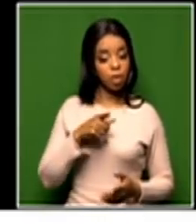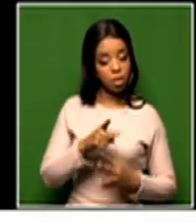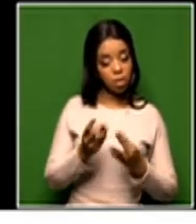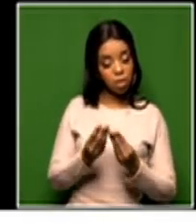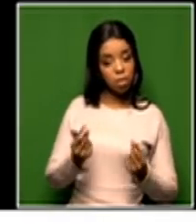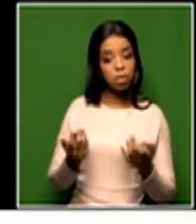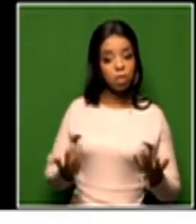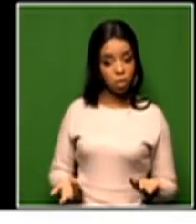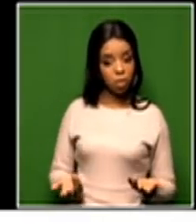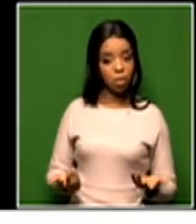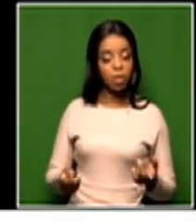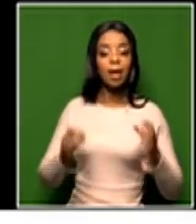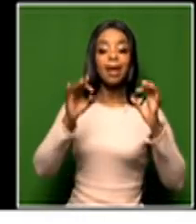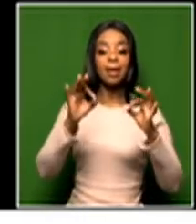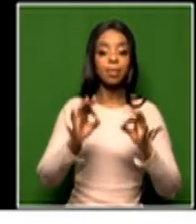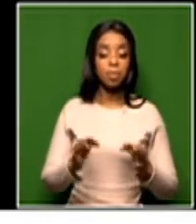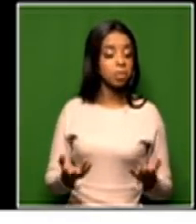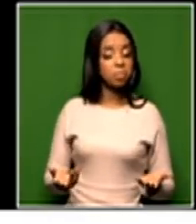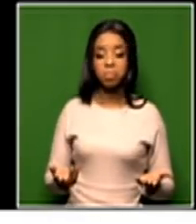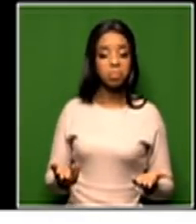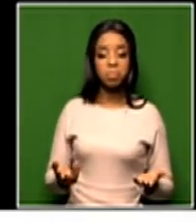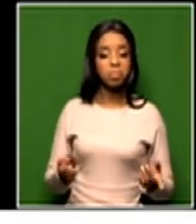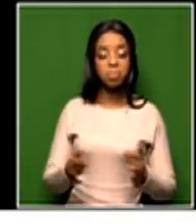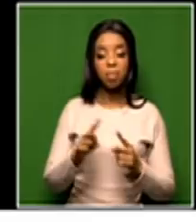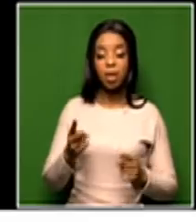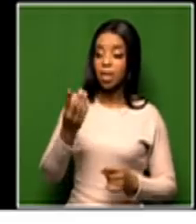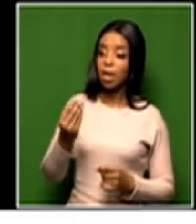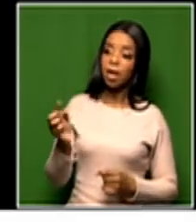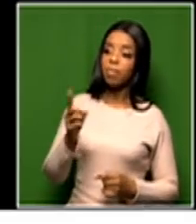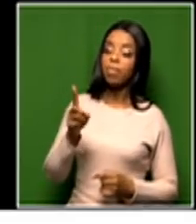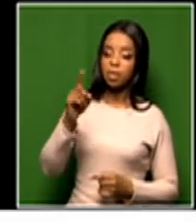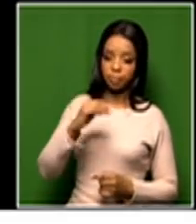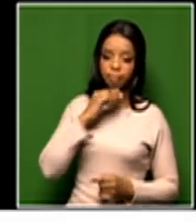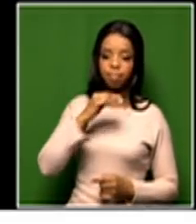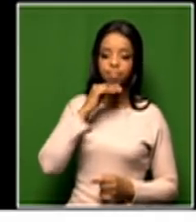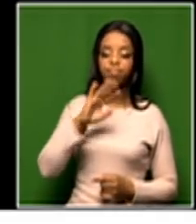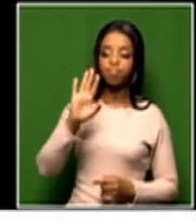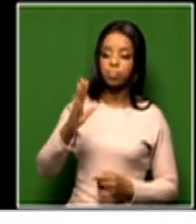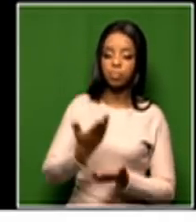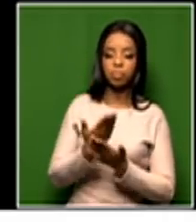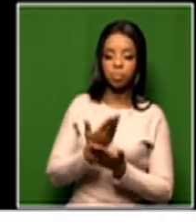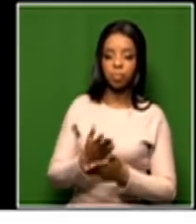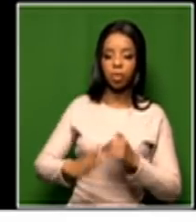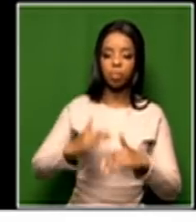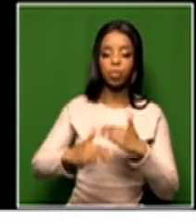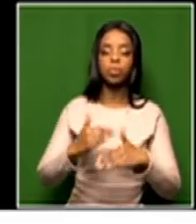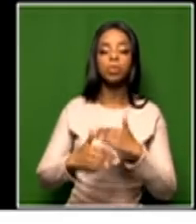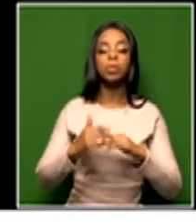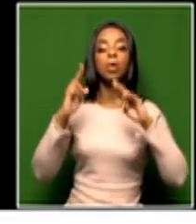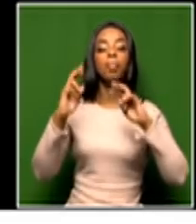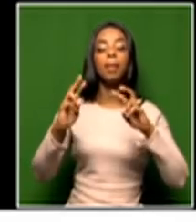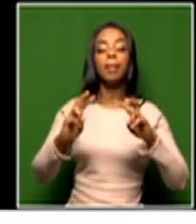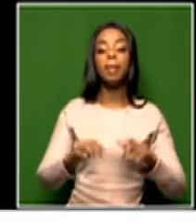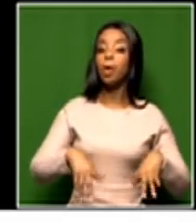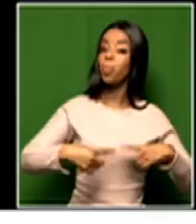not be adequate, but what they have is sufficient for them to begin processes of successful prosecution. We are not going